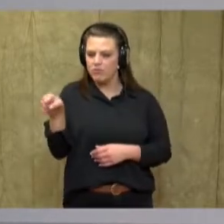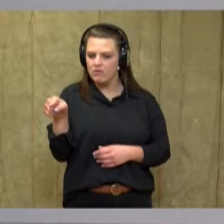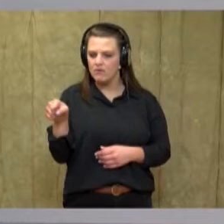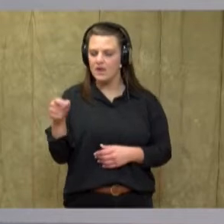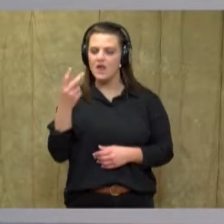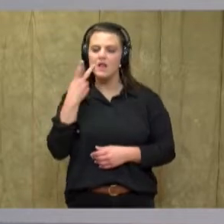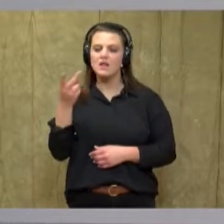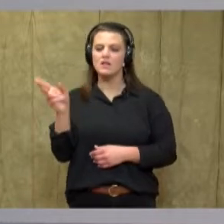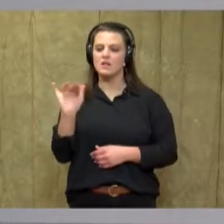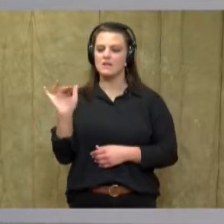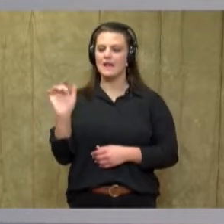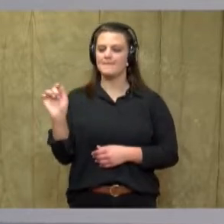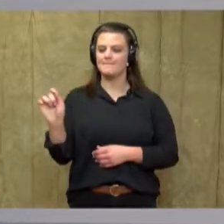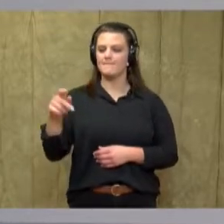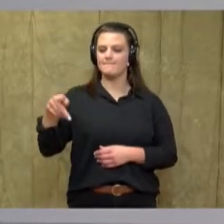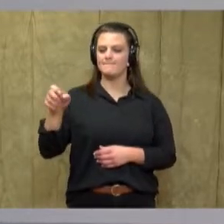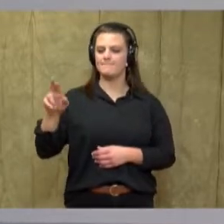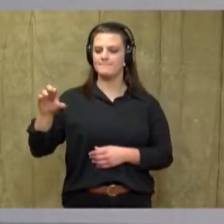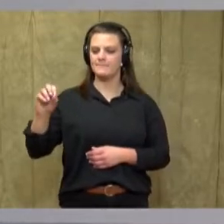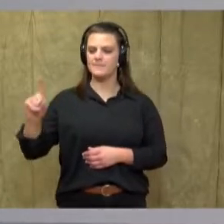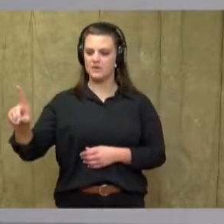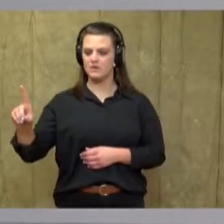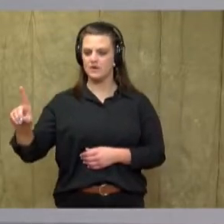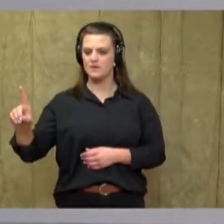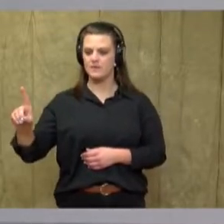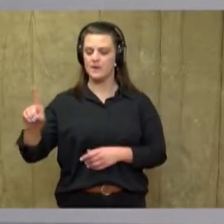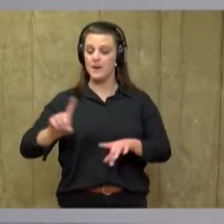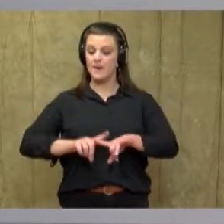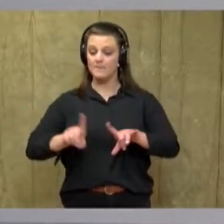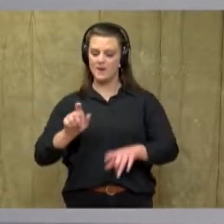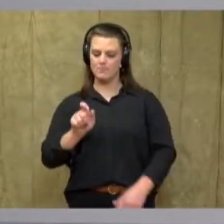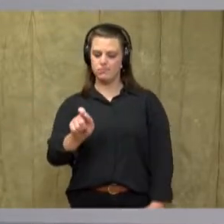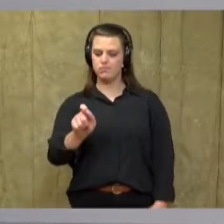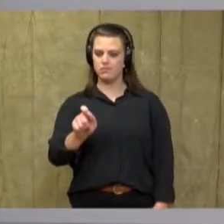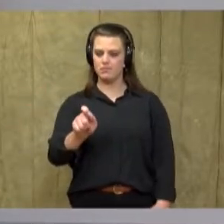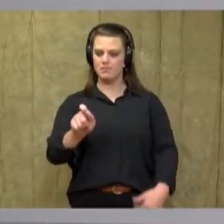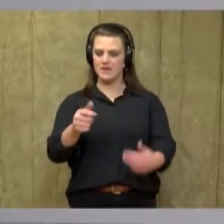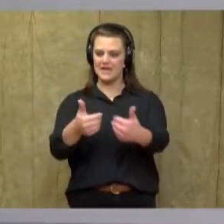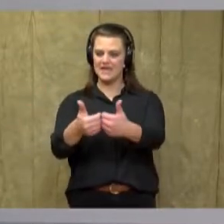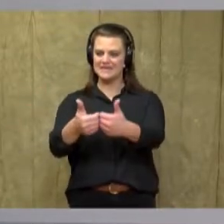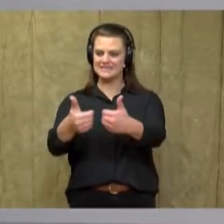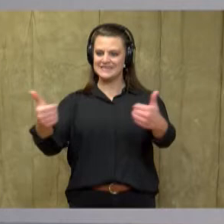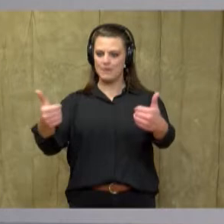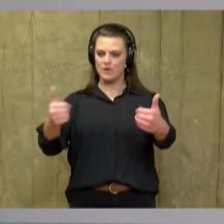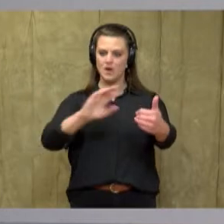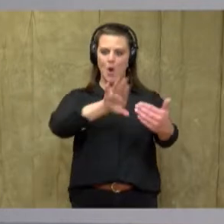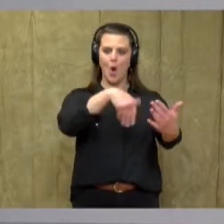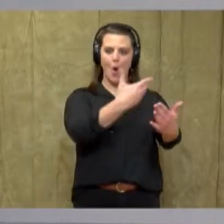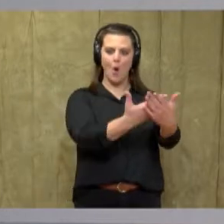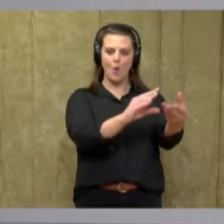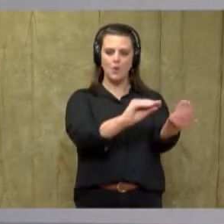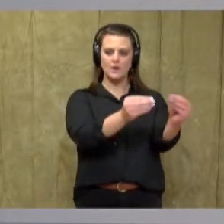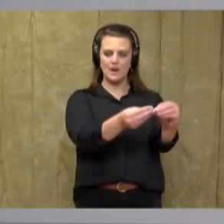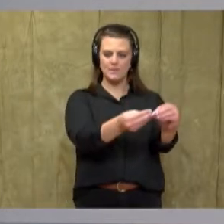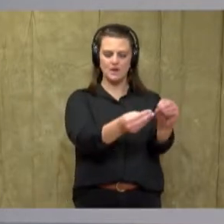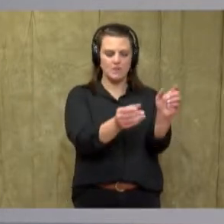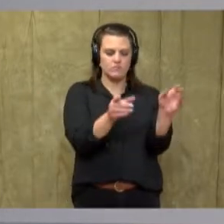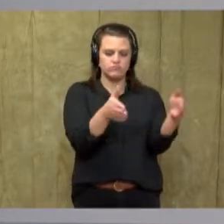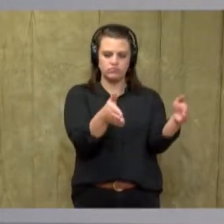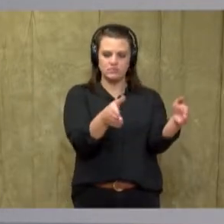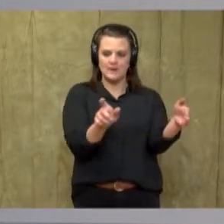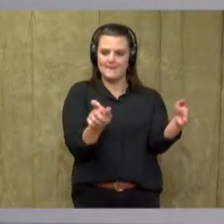a period. But that decimal point separates the whole number from